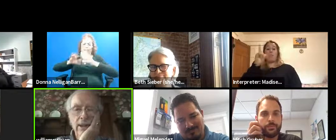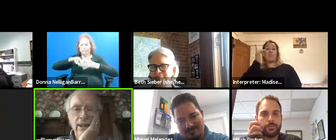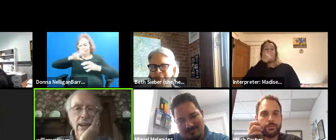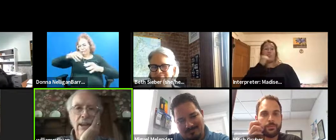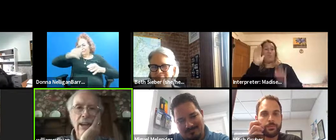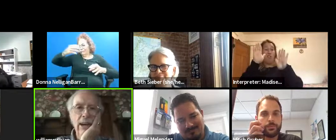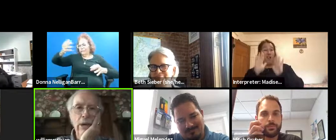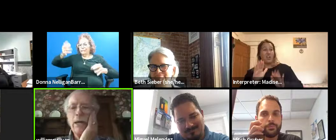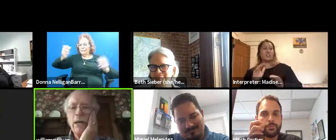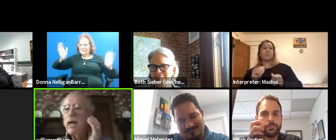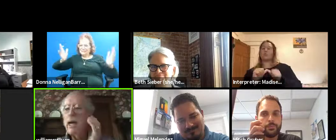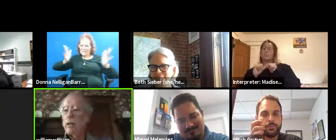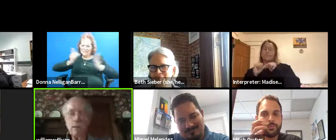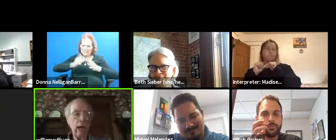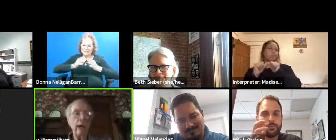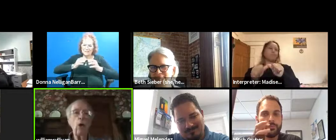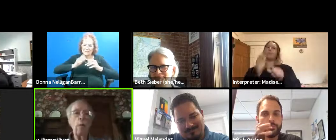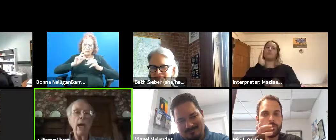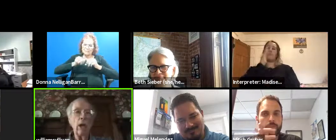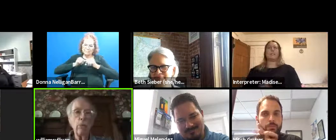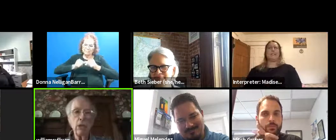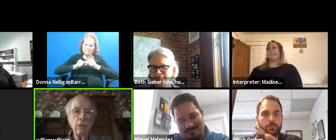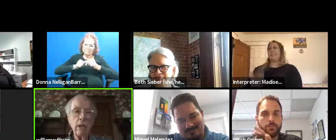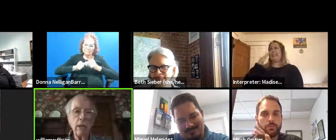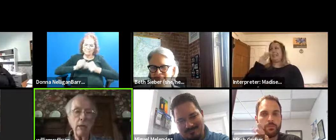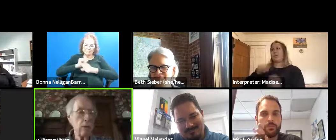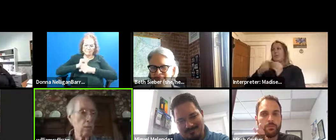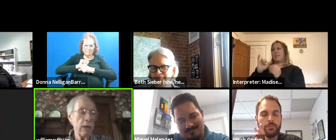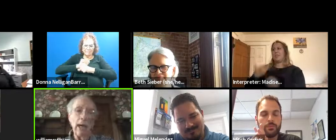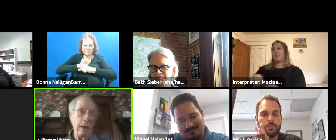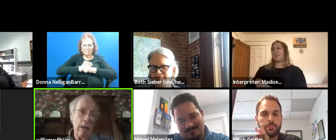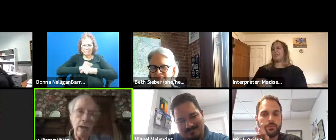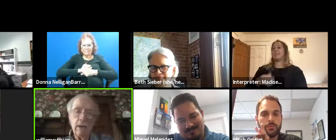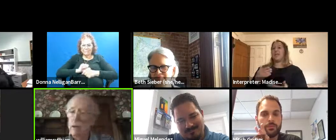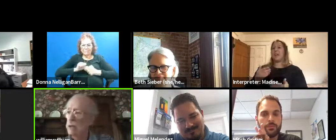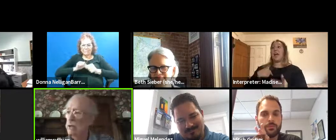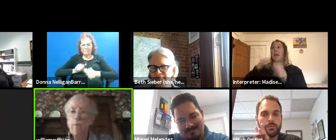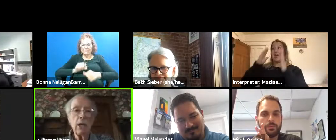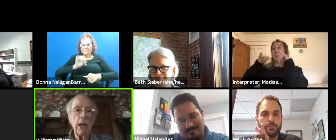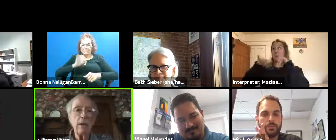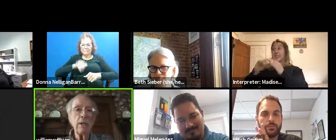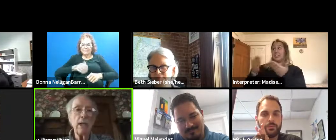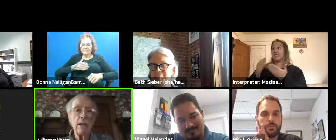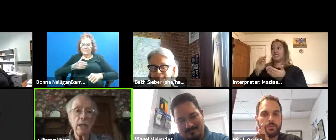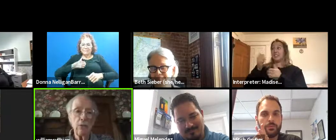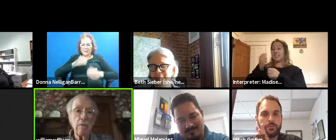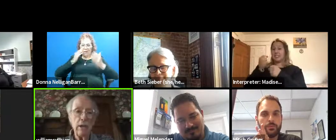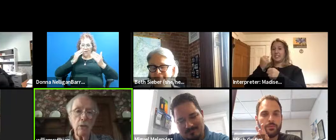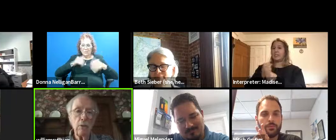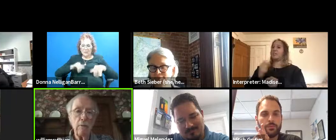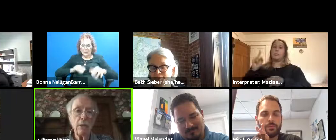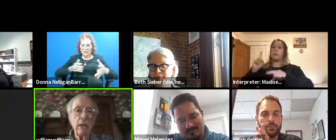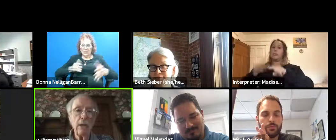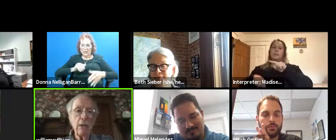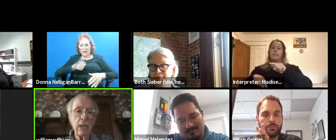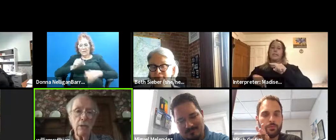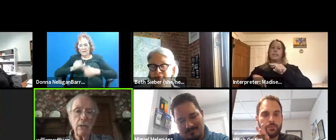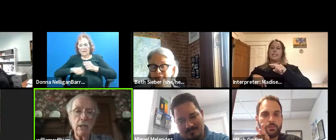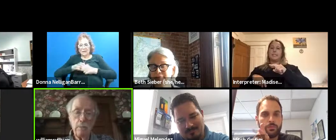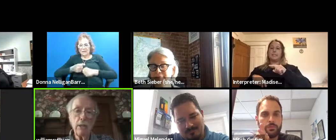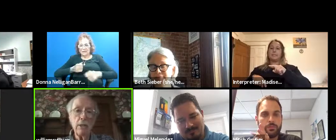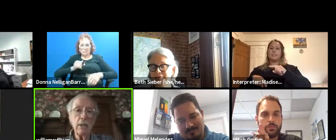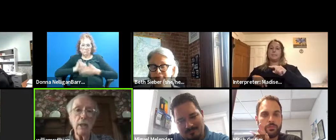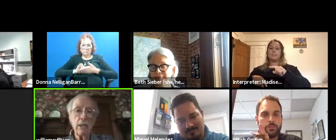Yeah. I don't know about that, but I hope to still be around in 10 years. But again, none of us can guarantee anything, as we've found out in the